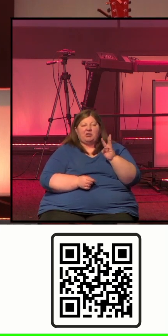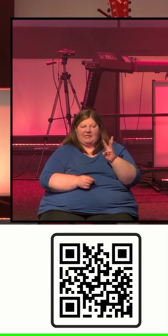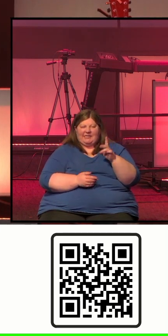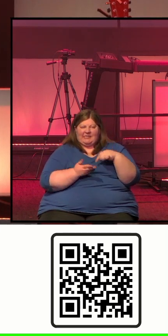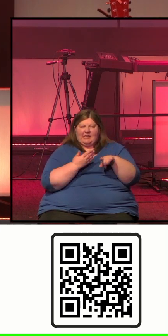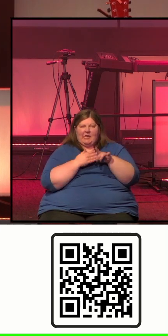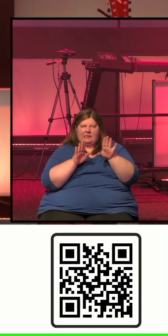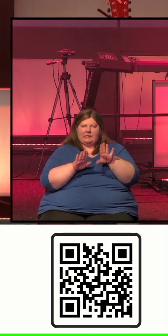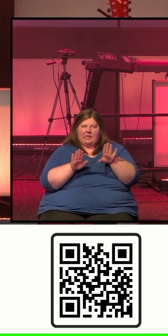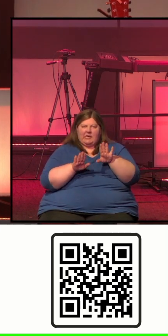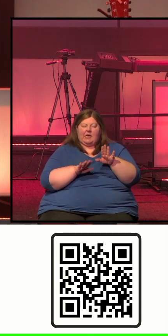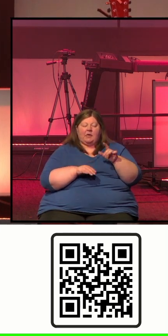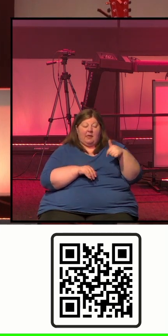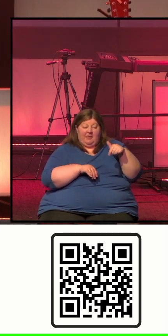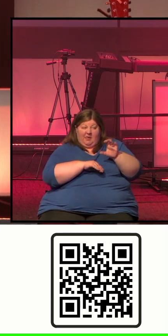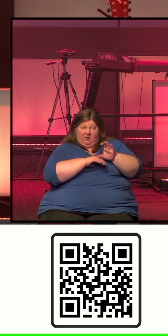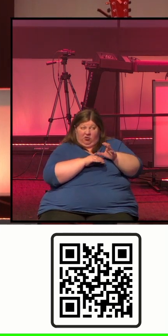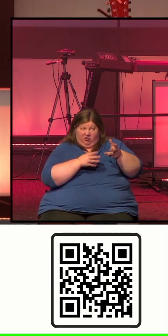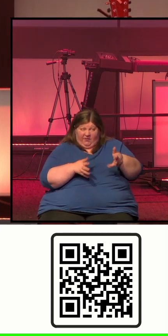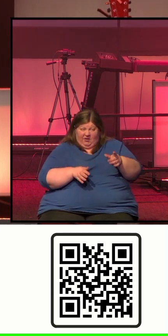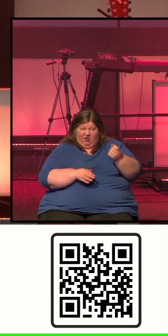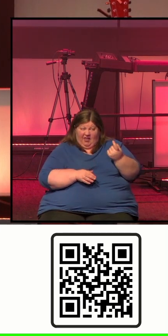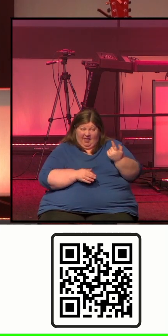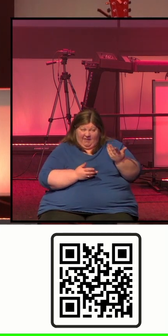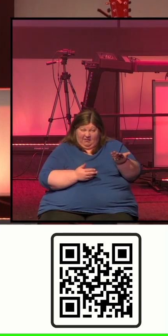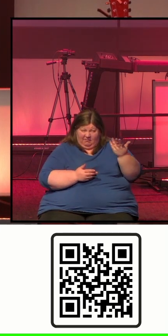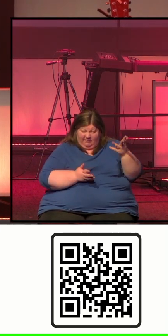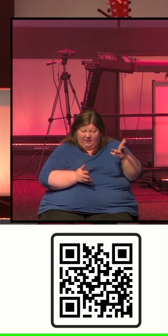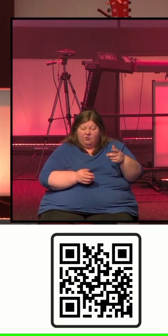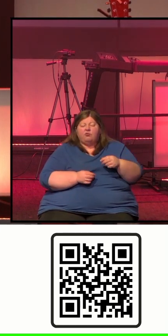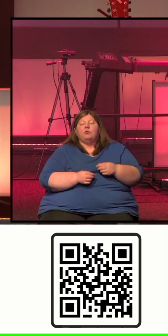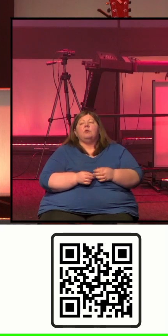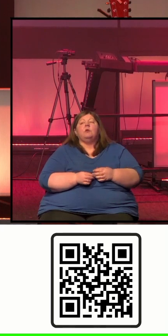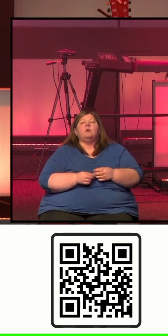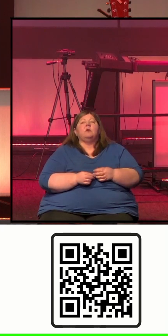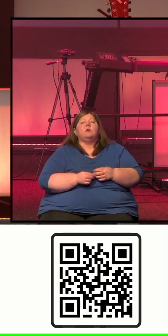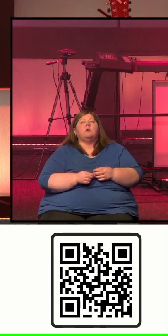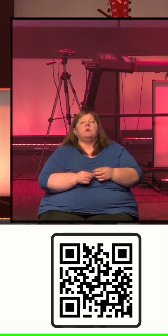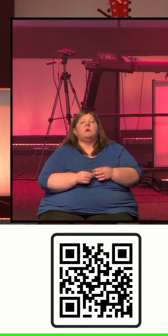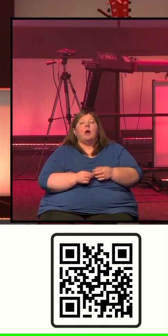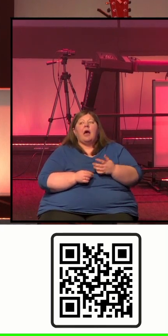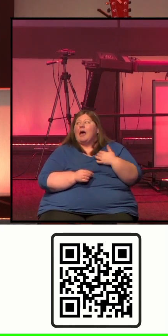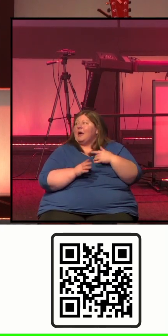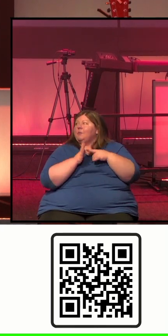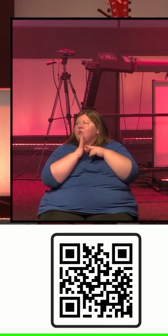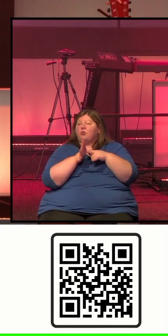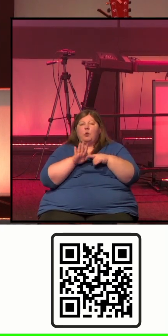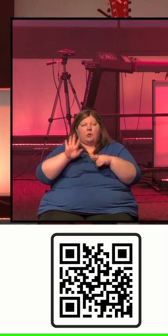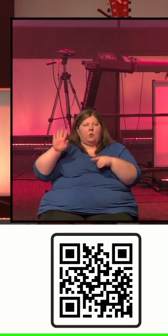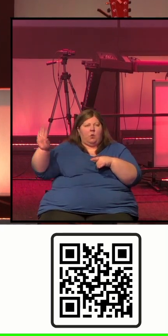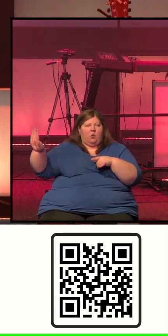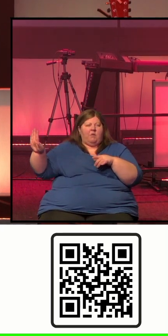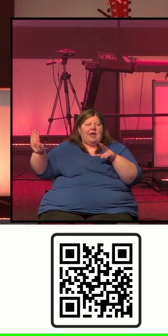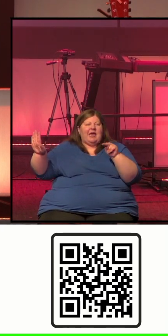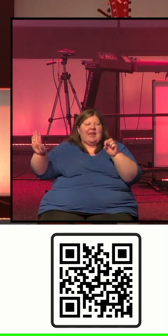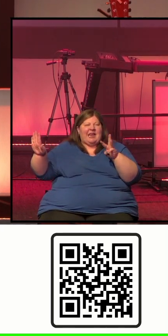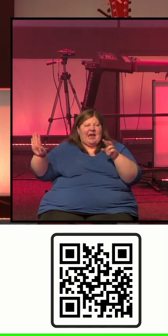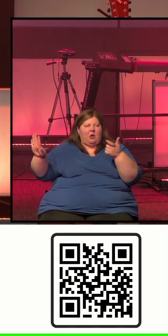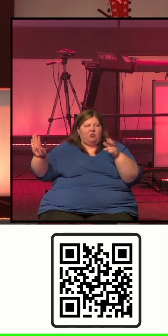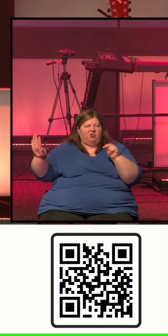Sunday, right after this service, the 11 o'clock service at noon. And if you're in the room, I'm pointing to where it's at. It's actually in our Now Gen